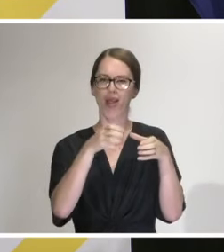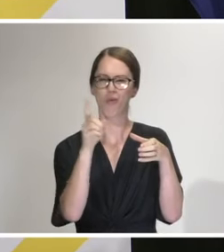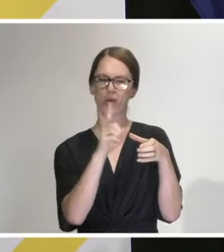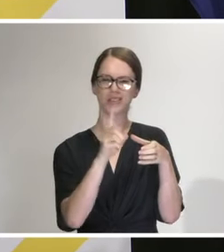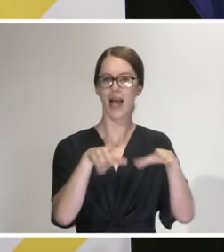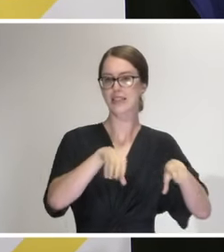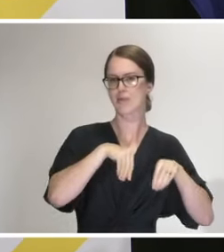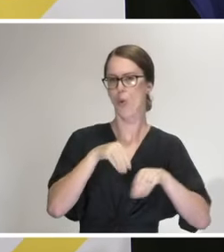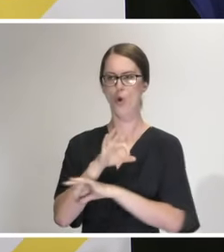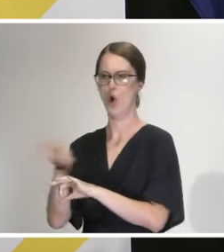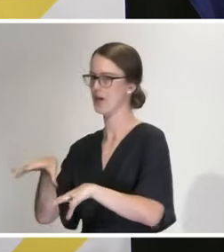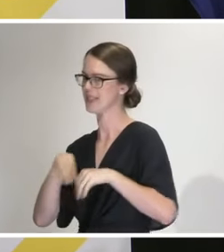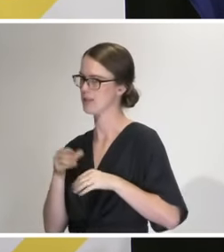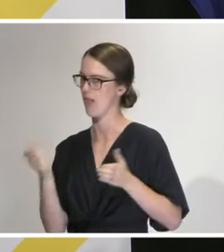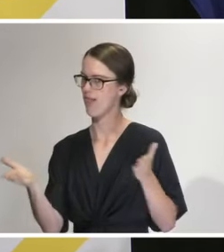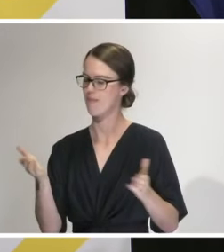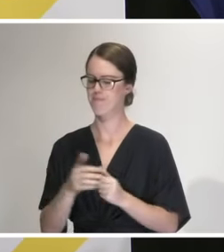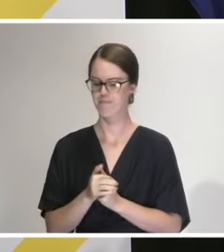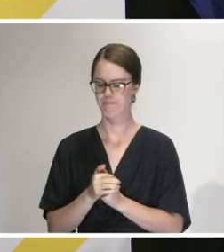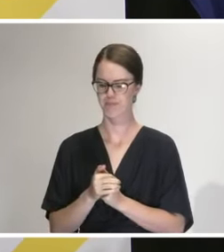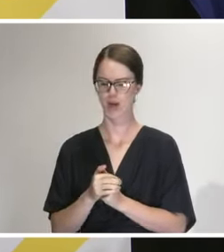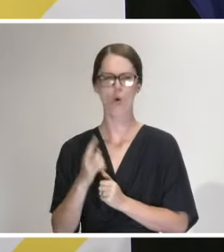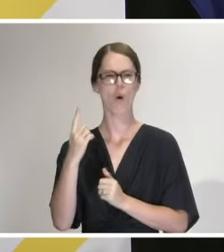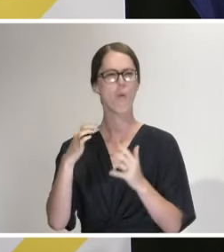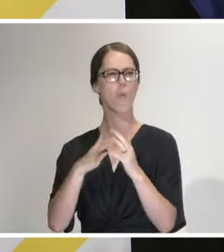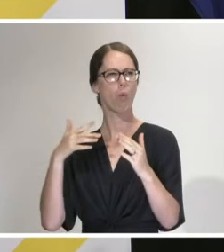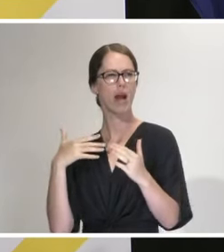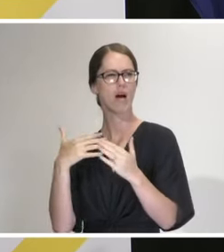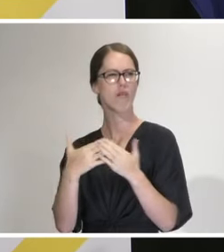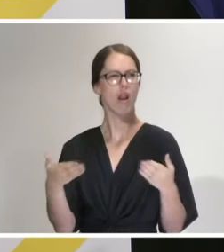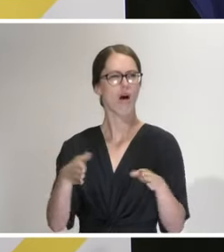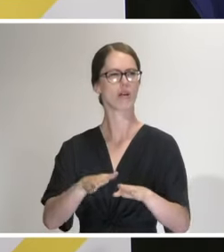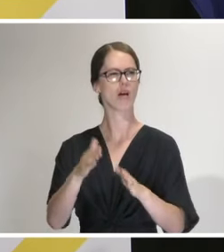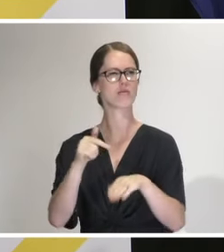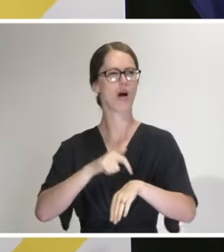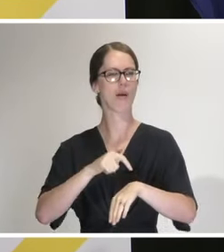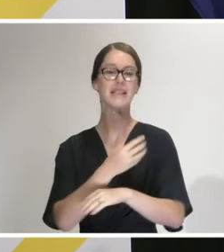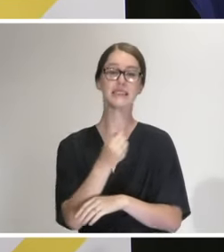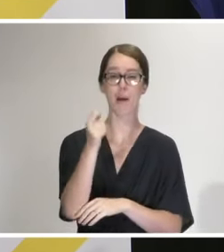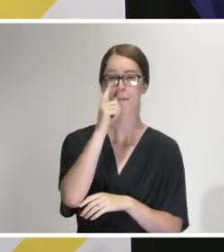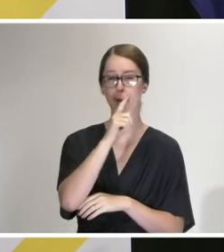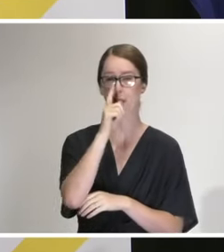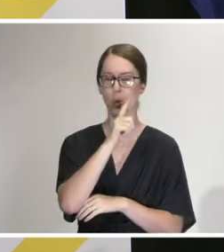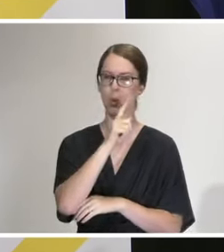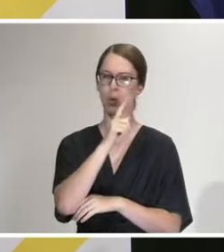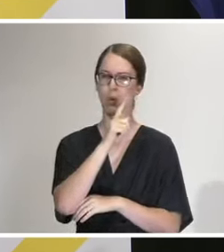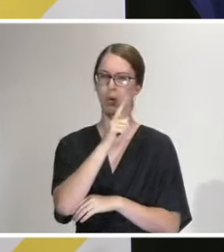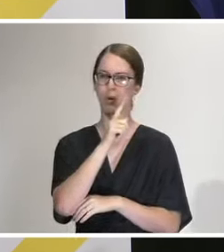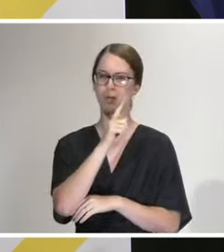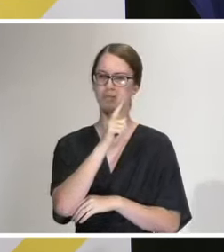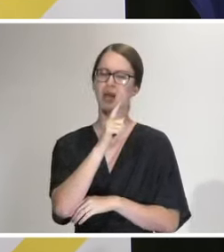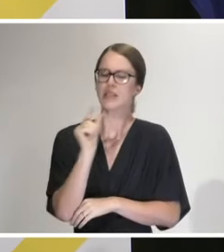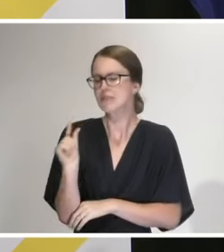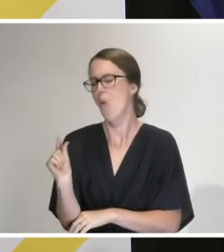also know over this first week that, or so of the lockdown, that there have been some people who haven't been, it's a